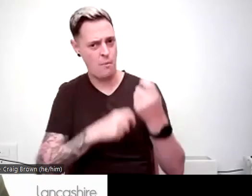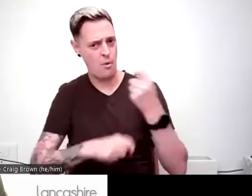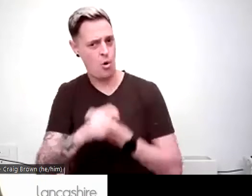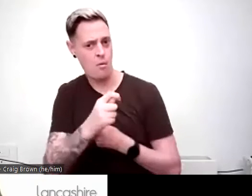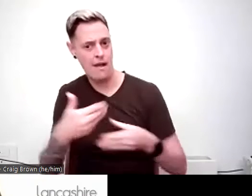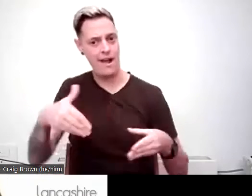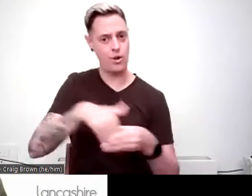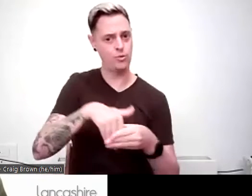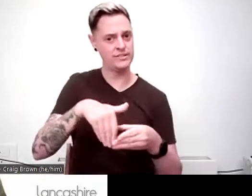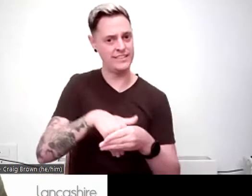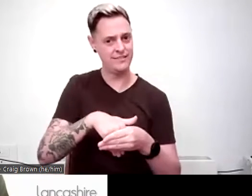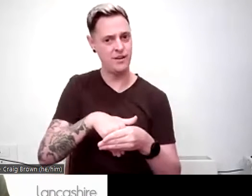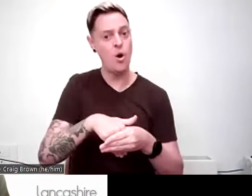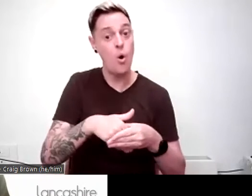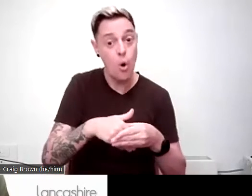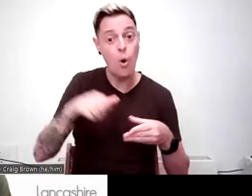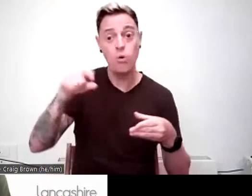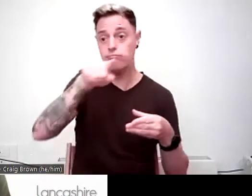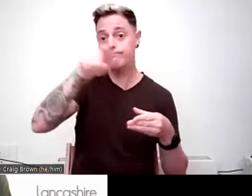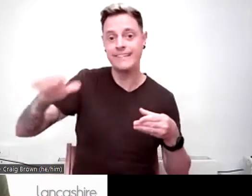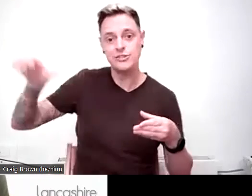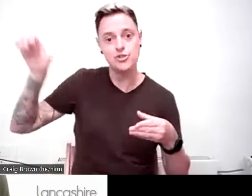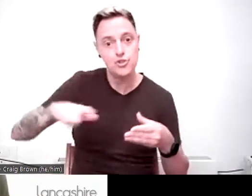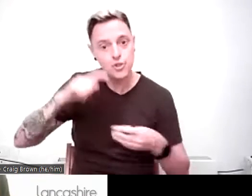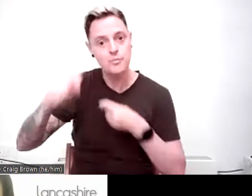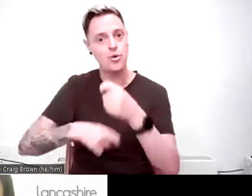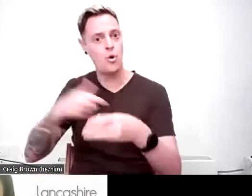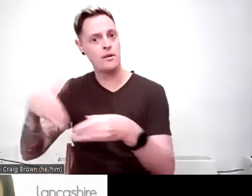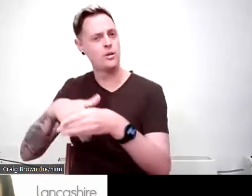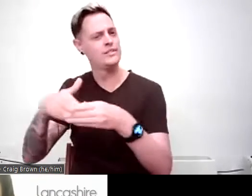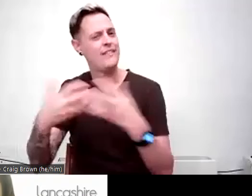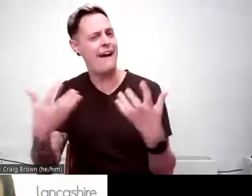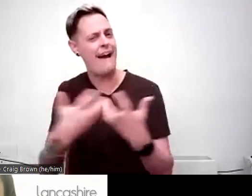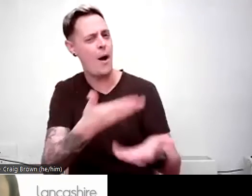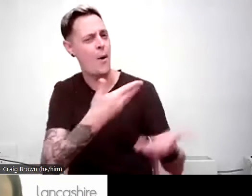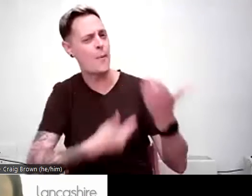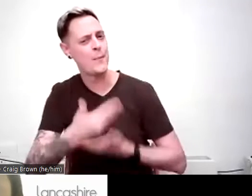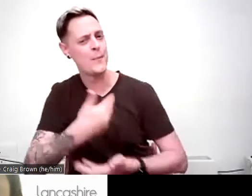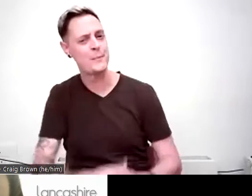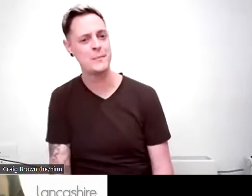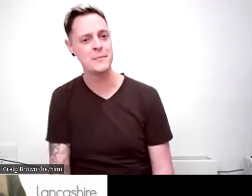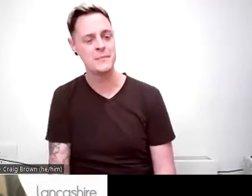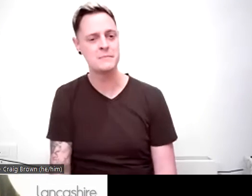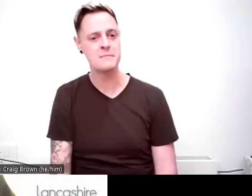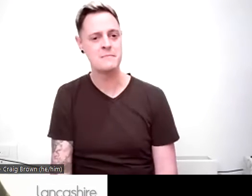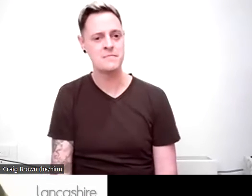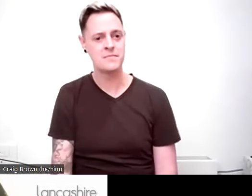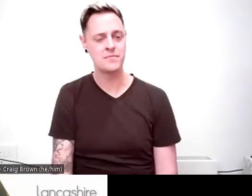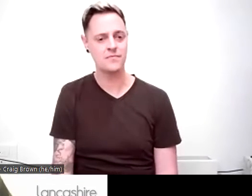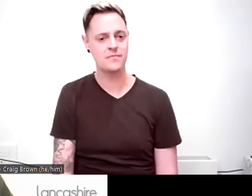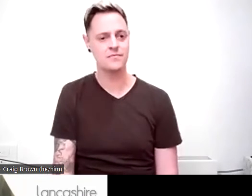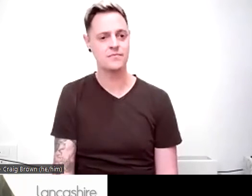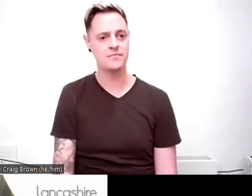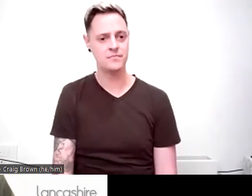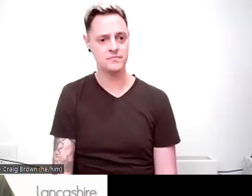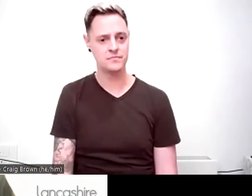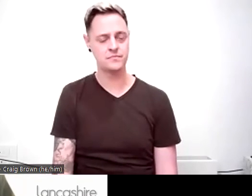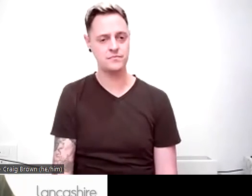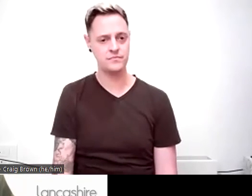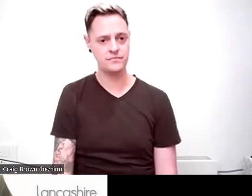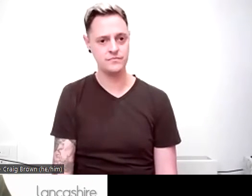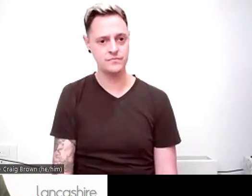or what should be done more of in the future to make yoga spaces more inclusive? Yeah, in terms of what's